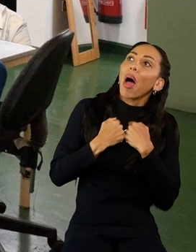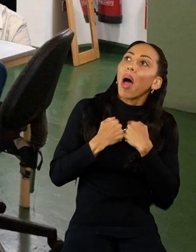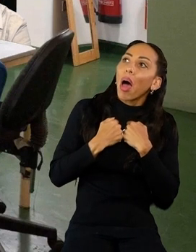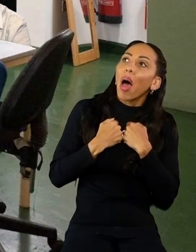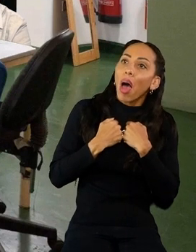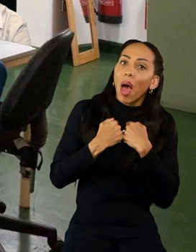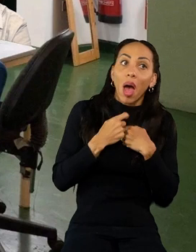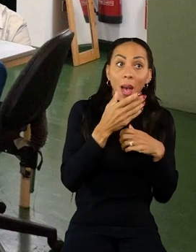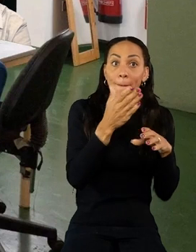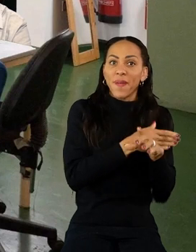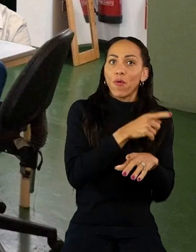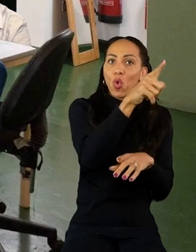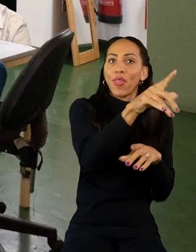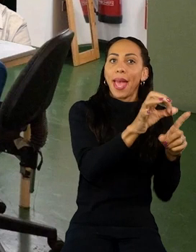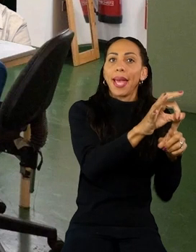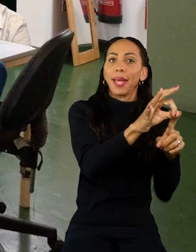it is